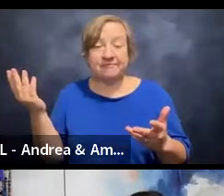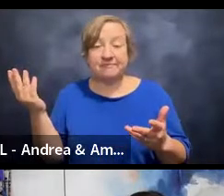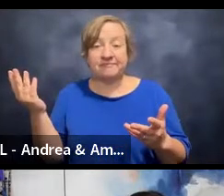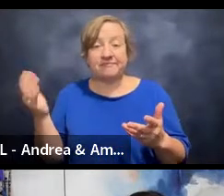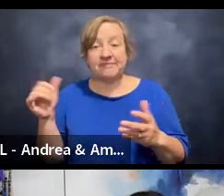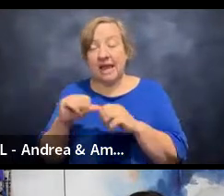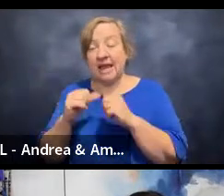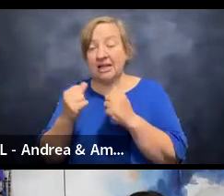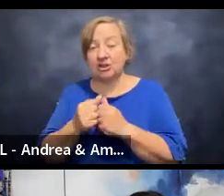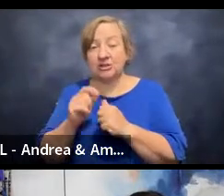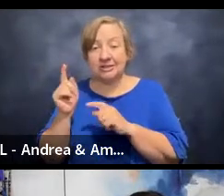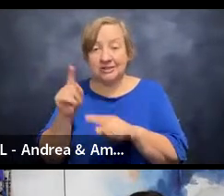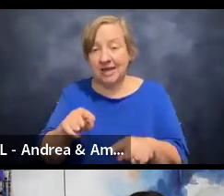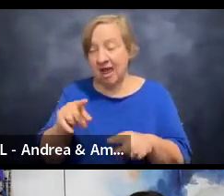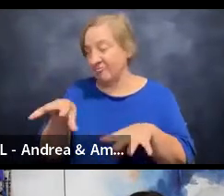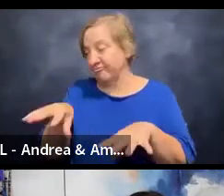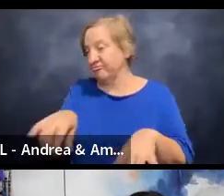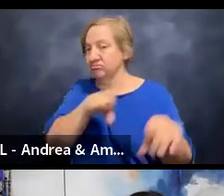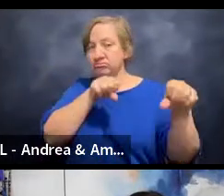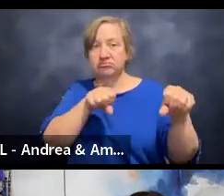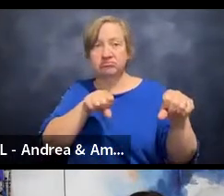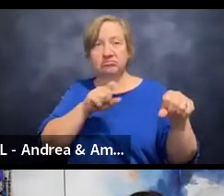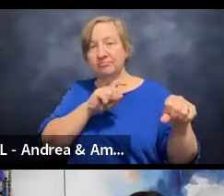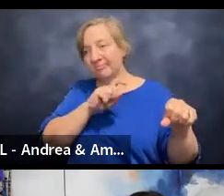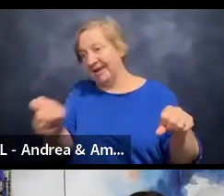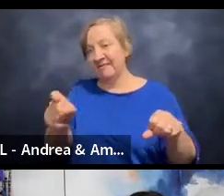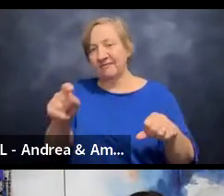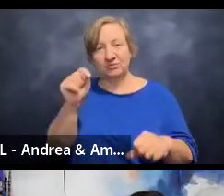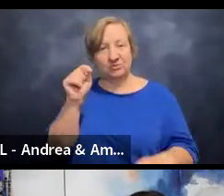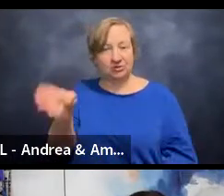agencies just came in and said, this is what you're getting.